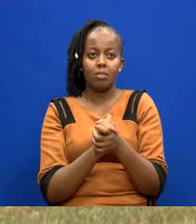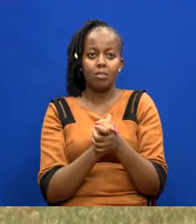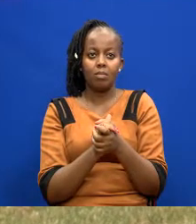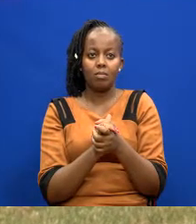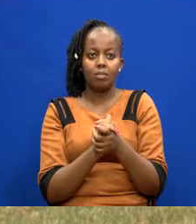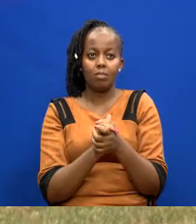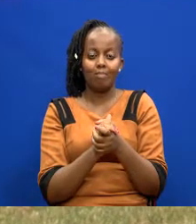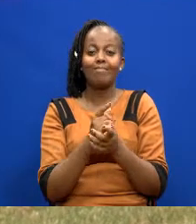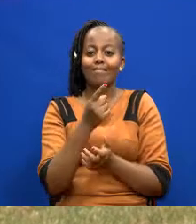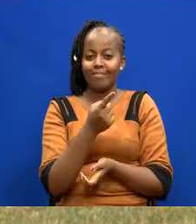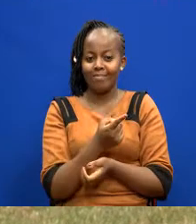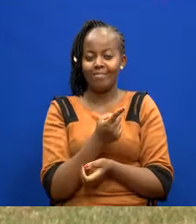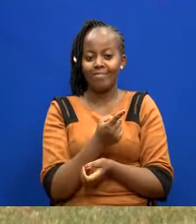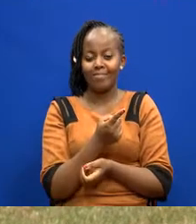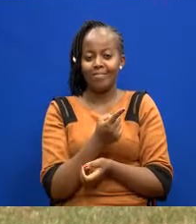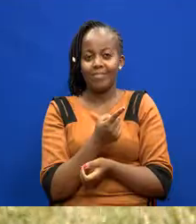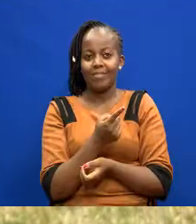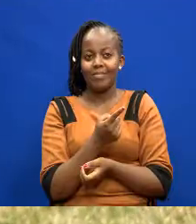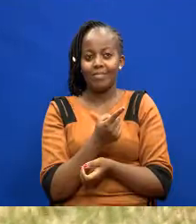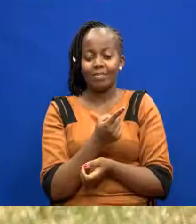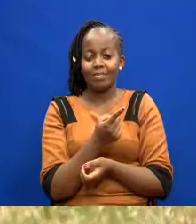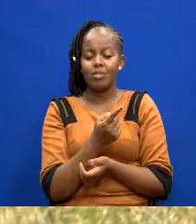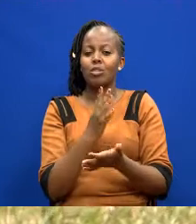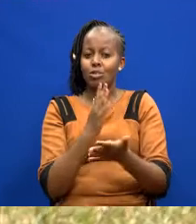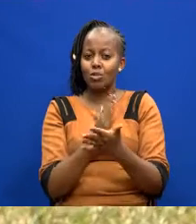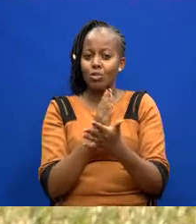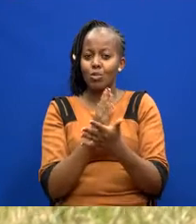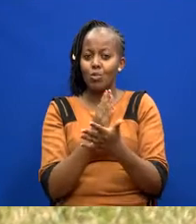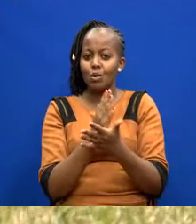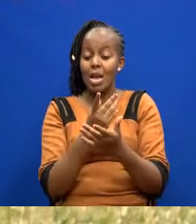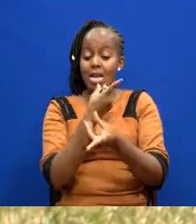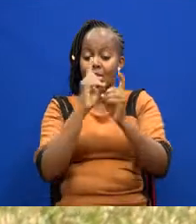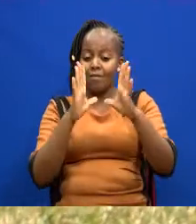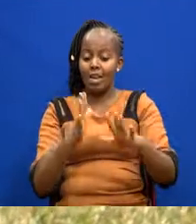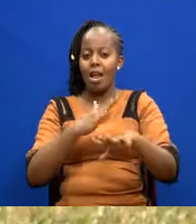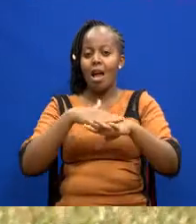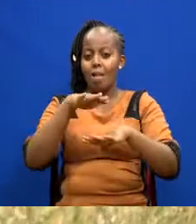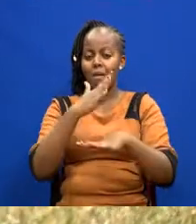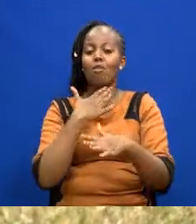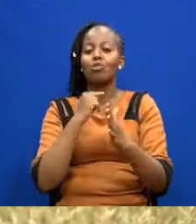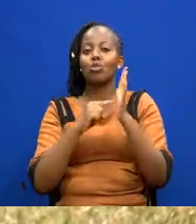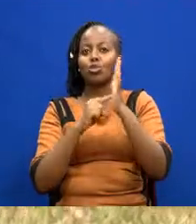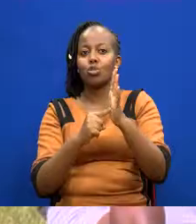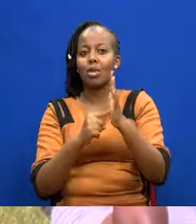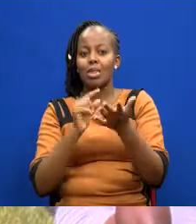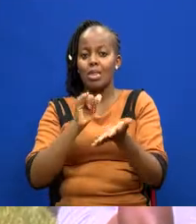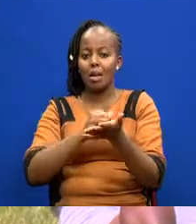Okay, go on. Okay, we're still up. I want you to come and demonstrate. You need to go under so that